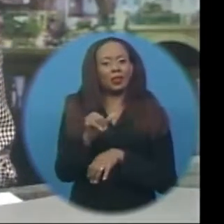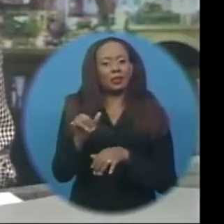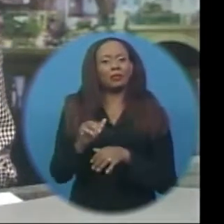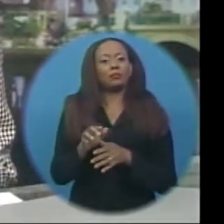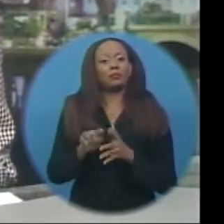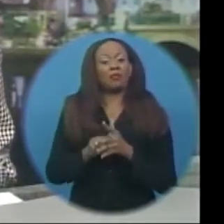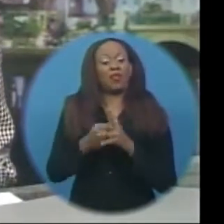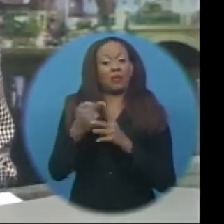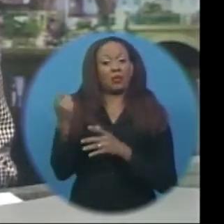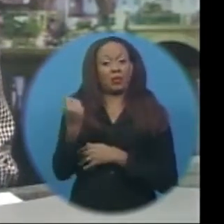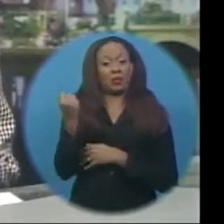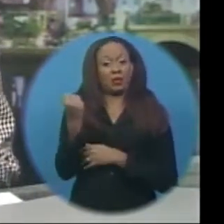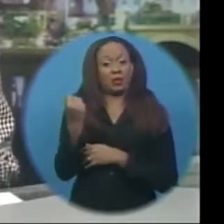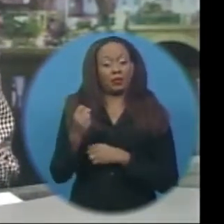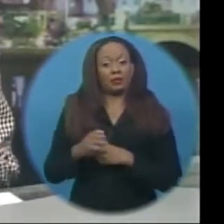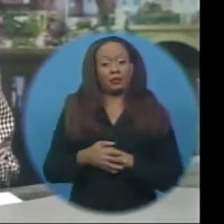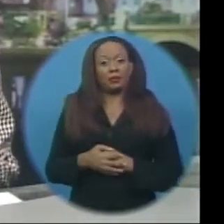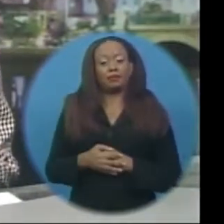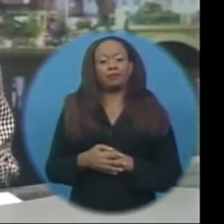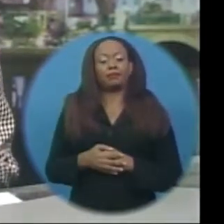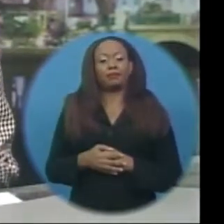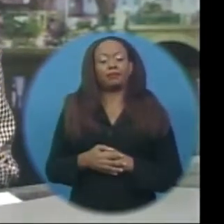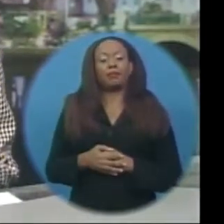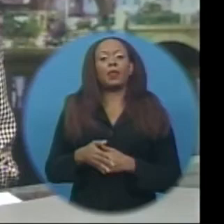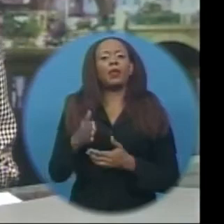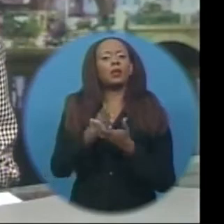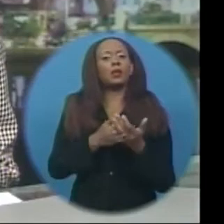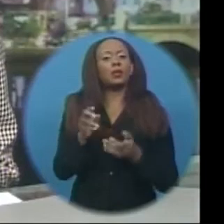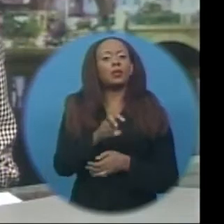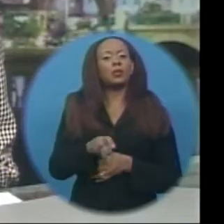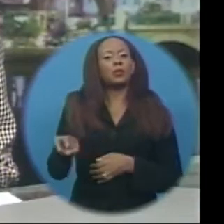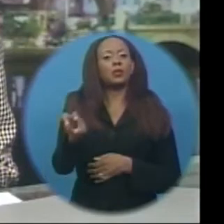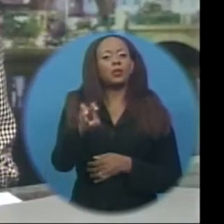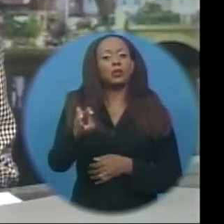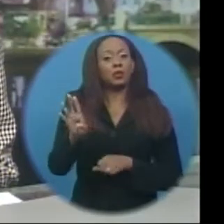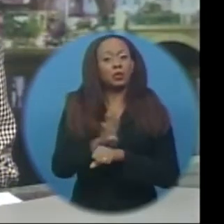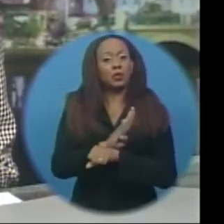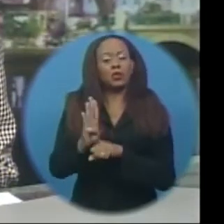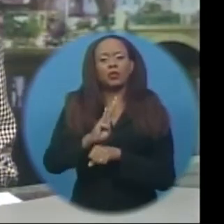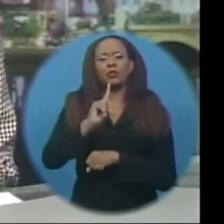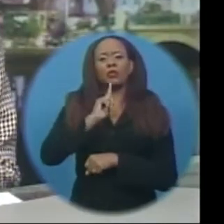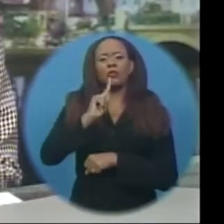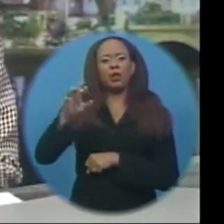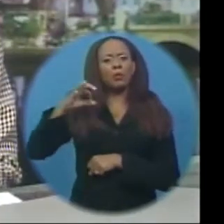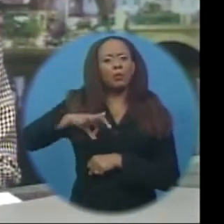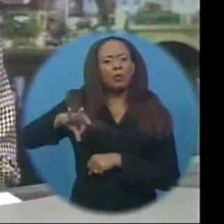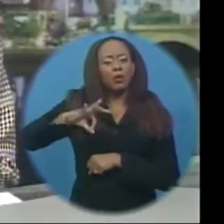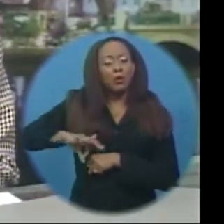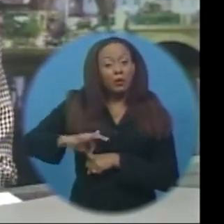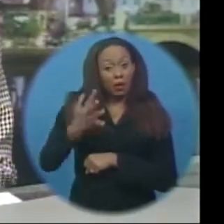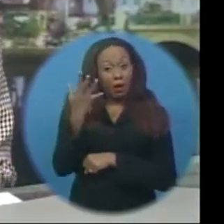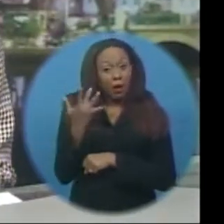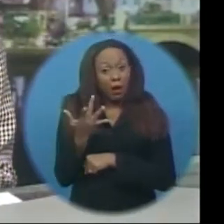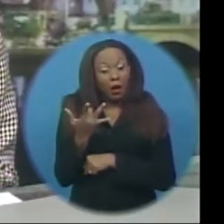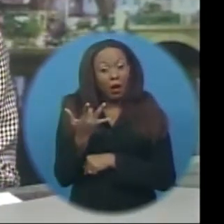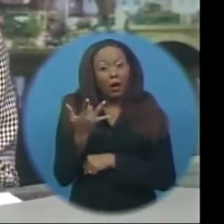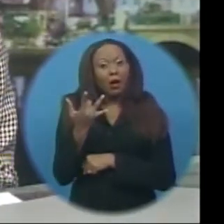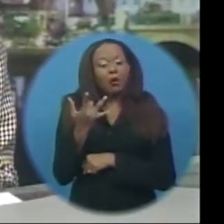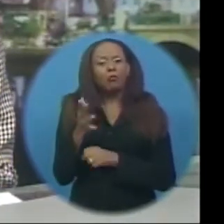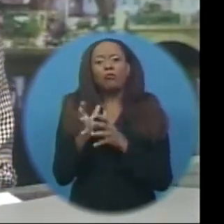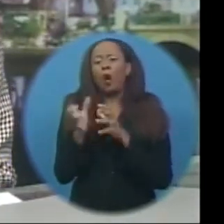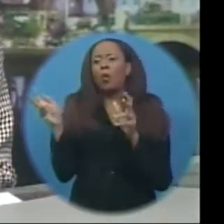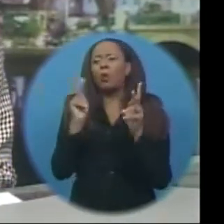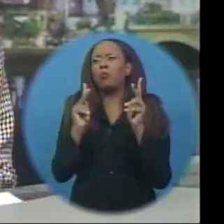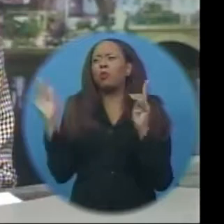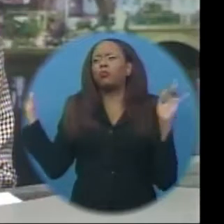Saturday. While some tourism-related benefits are benefiting, businesses are benefiting from the increased